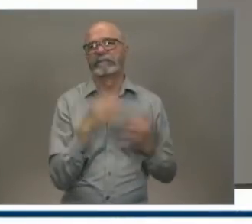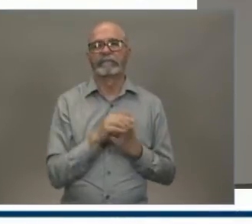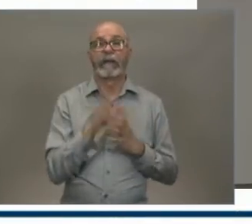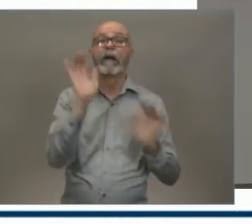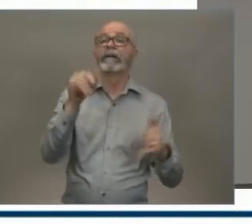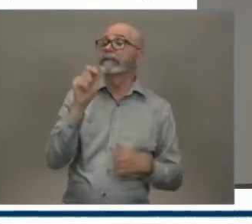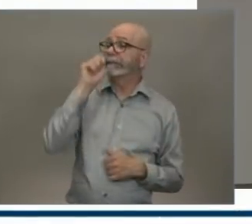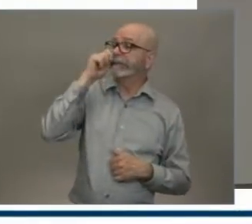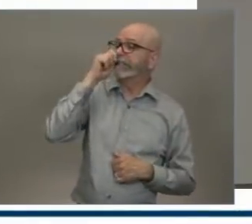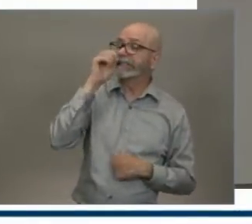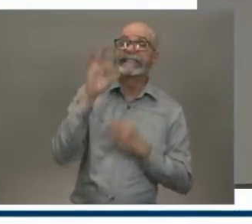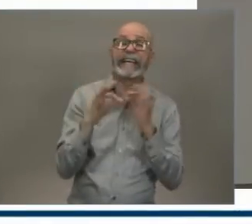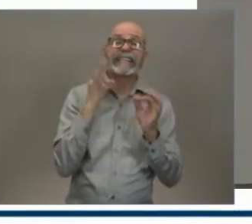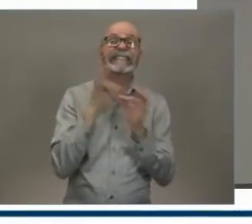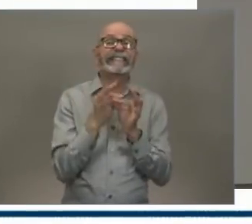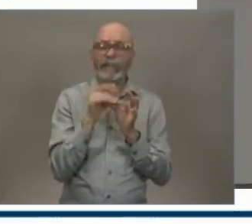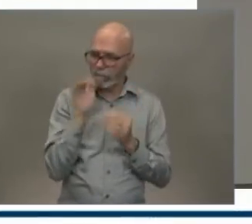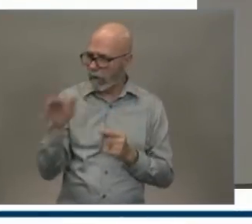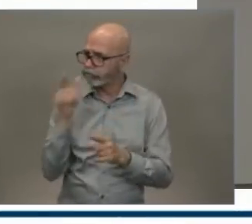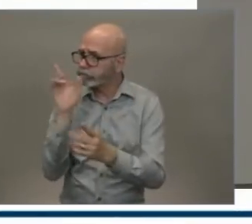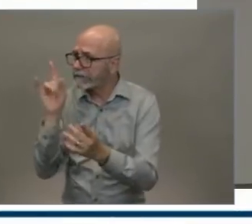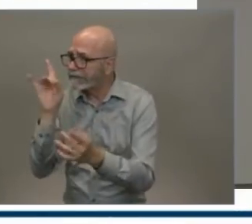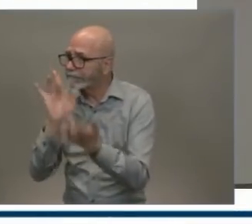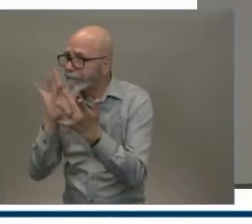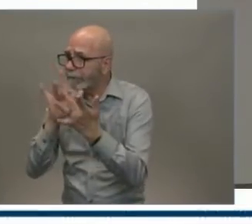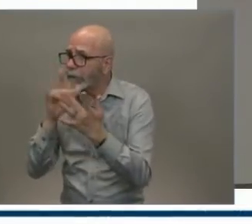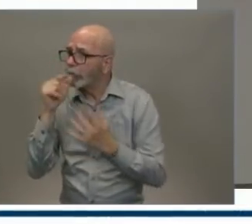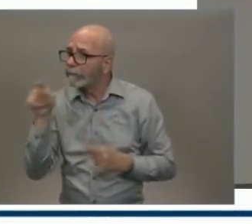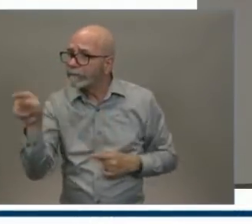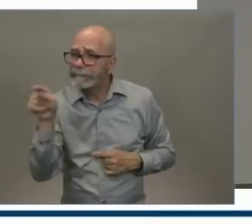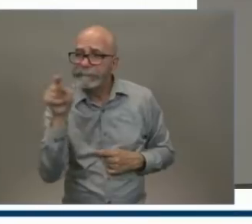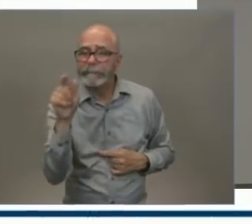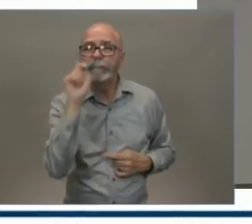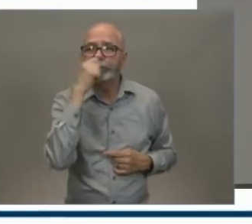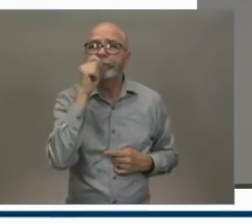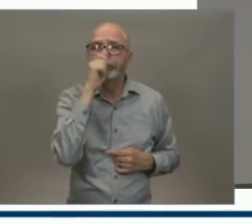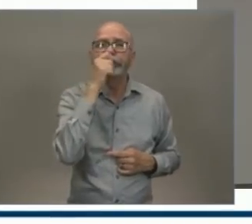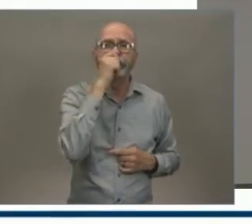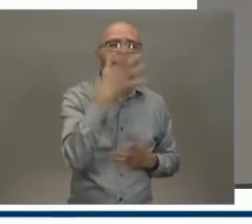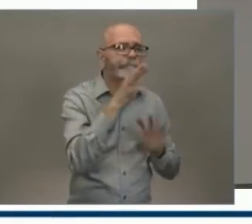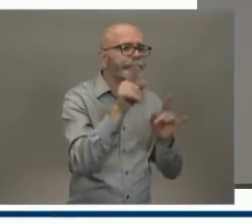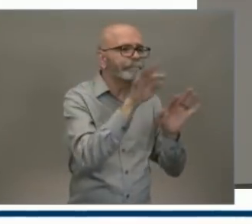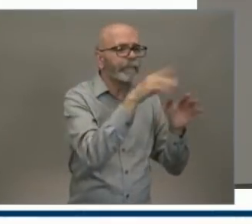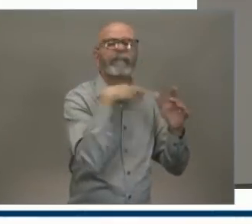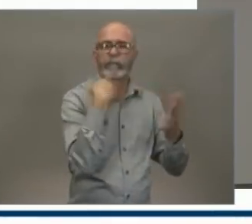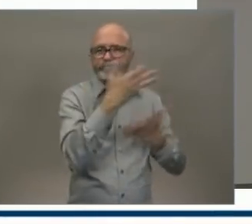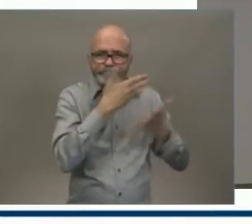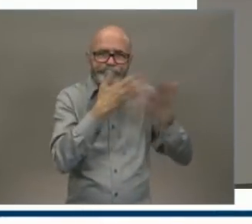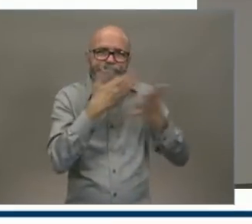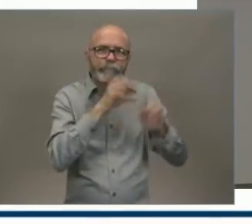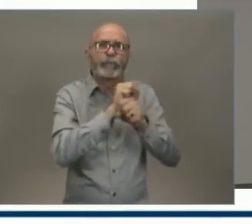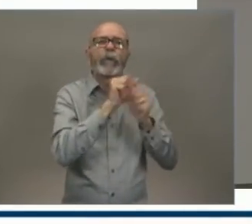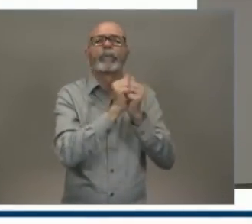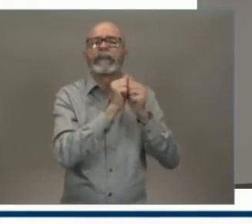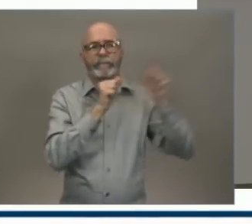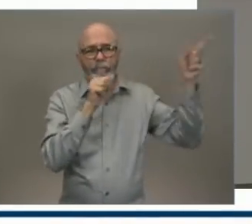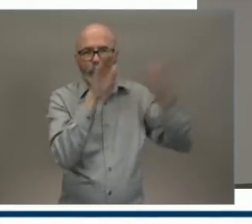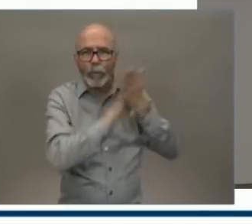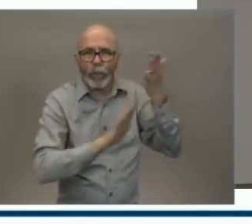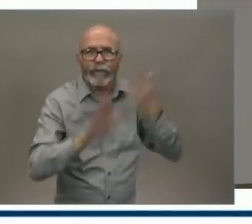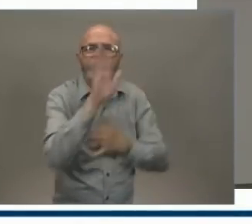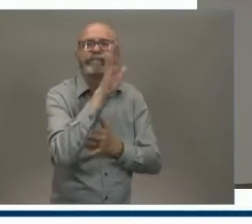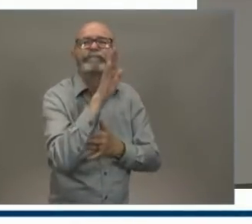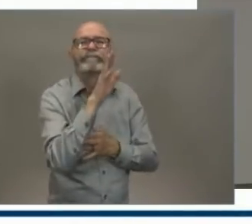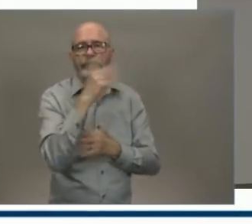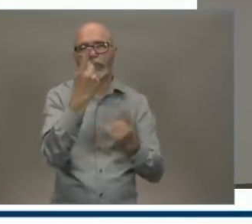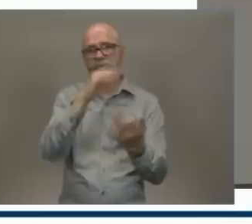contacts, and we'll be working with the university campus around, there's a primary assessment center right in Wolfville, and